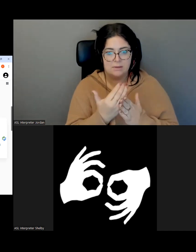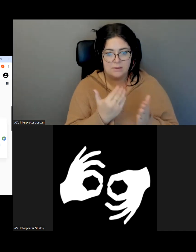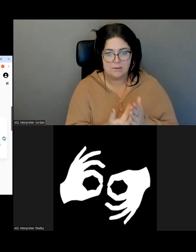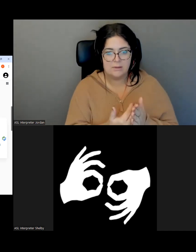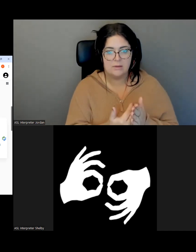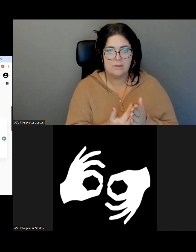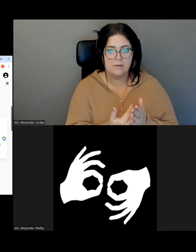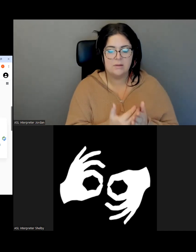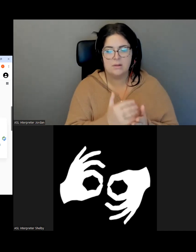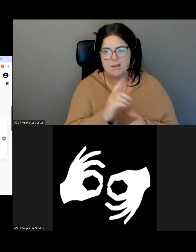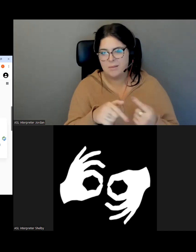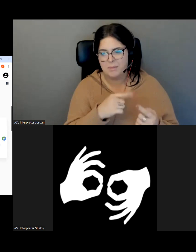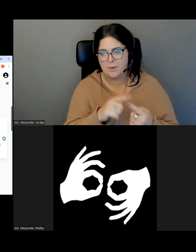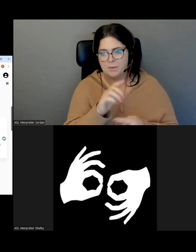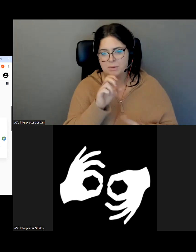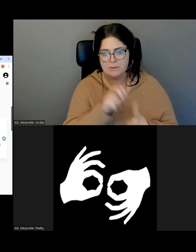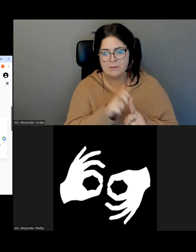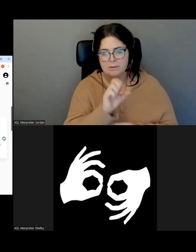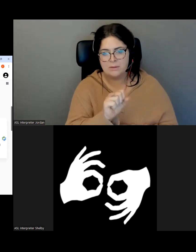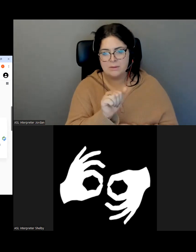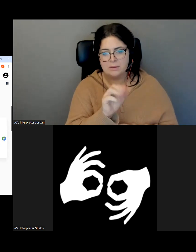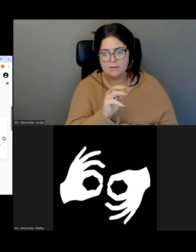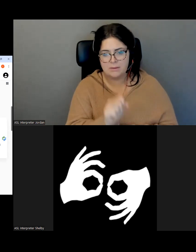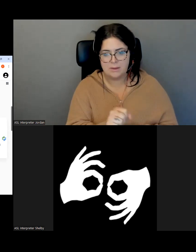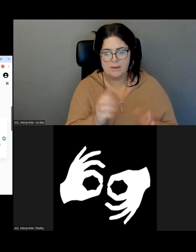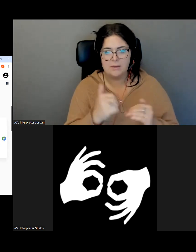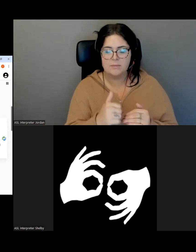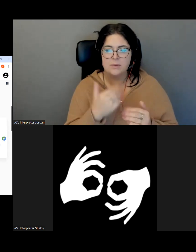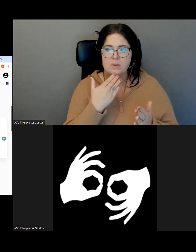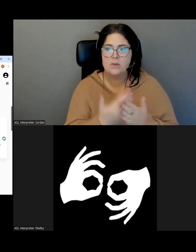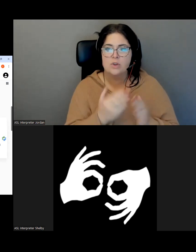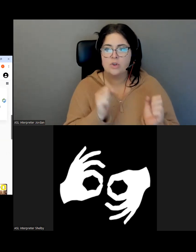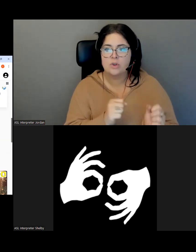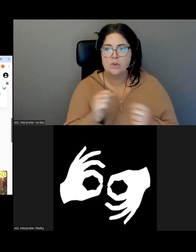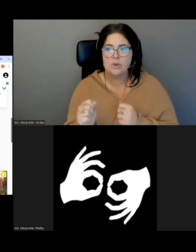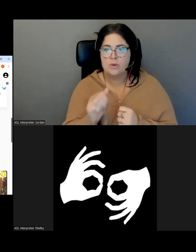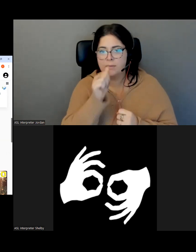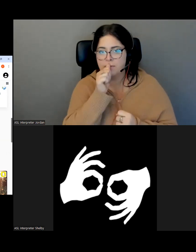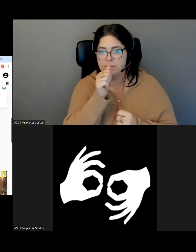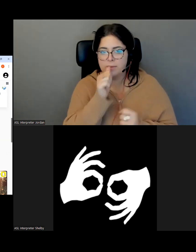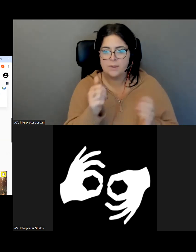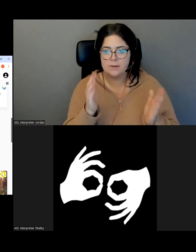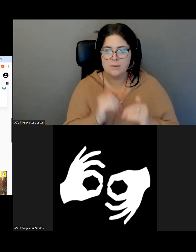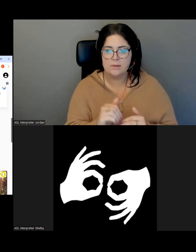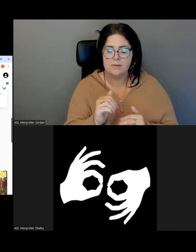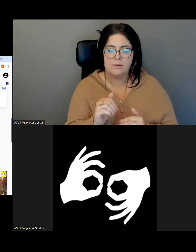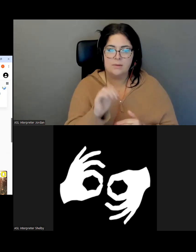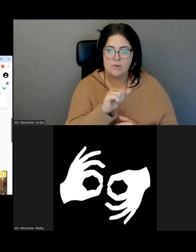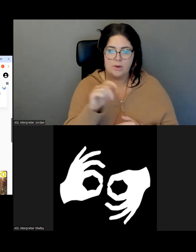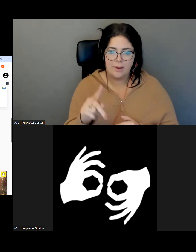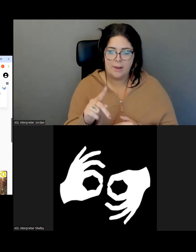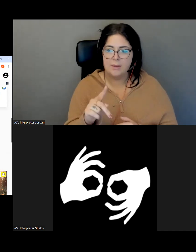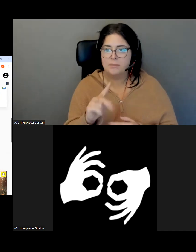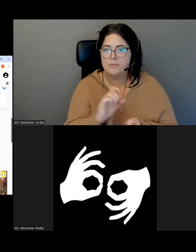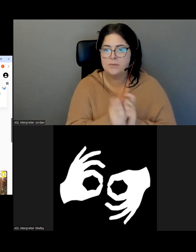common online scams and threats, courses on creating strong passwords, mobile app and privacy